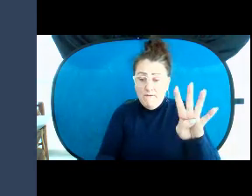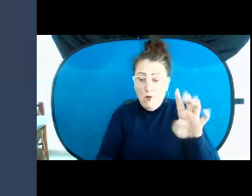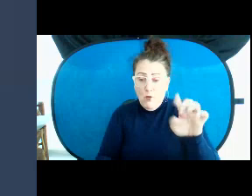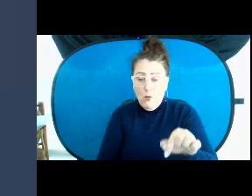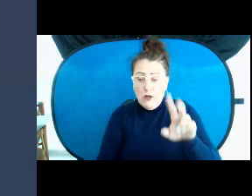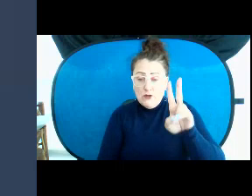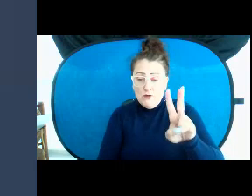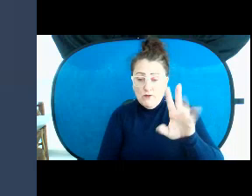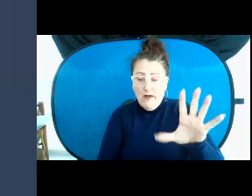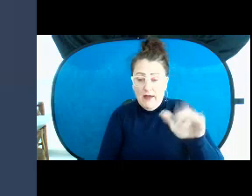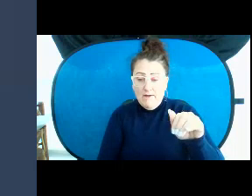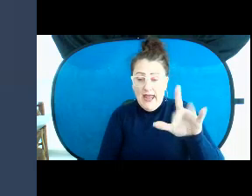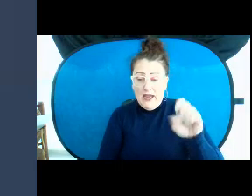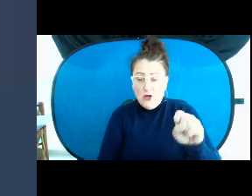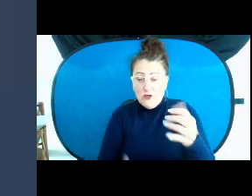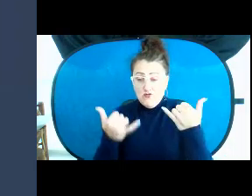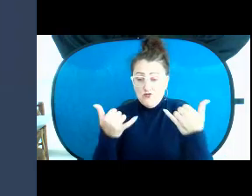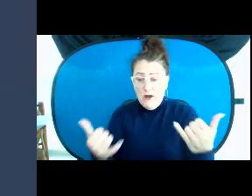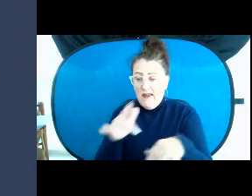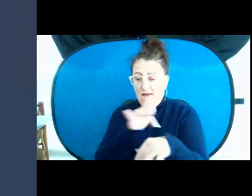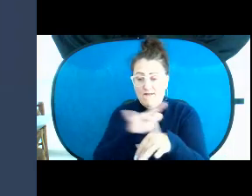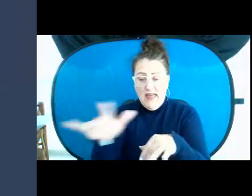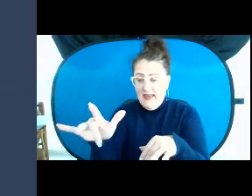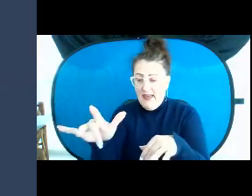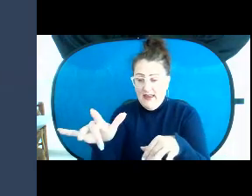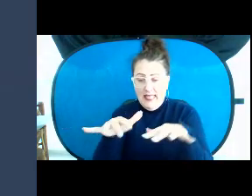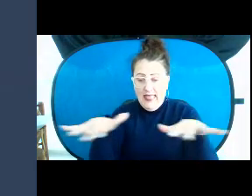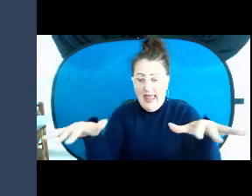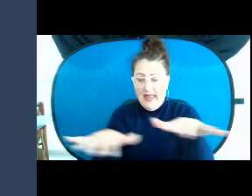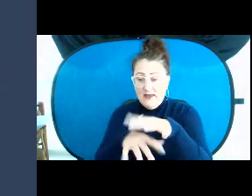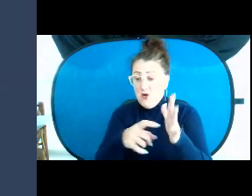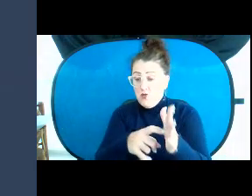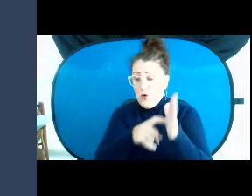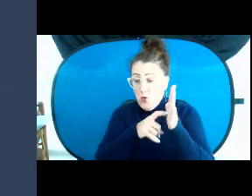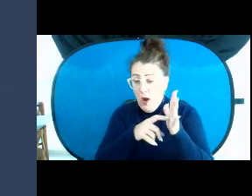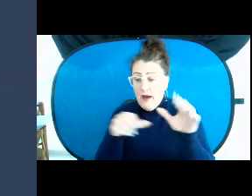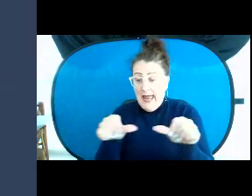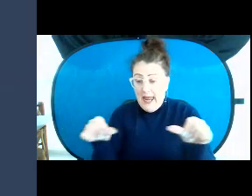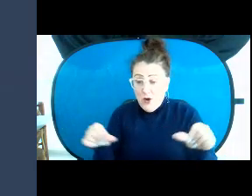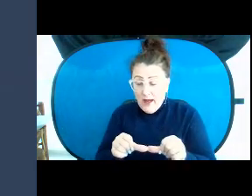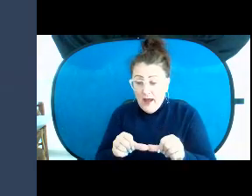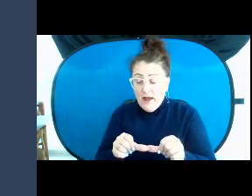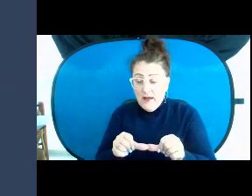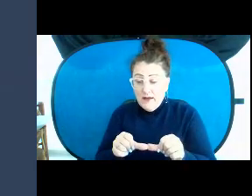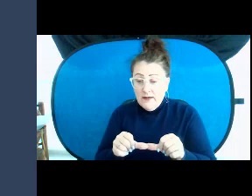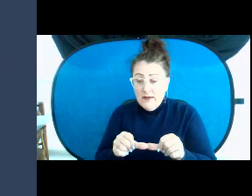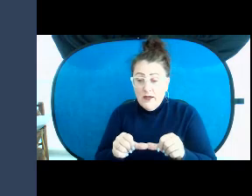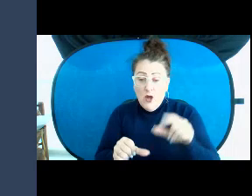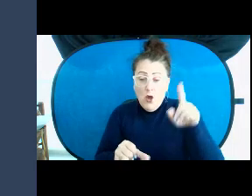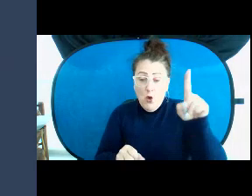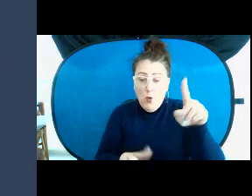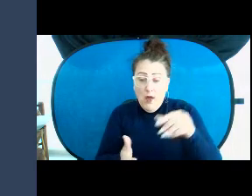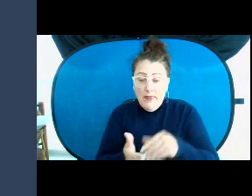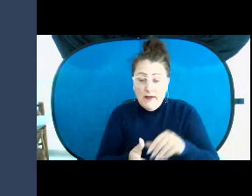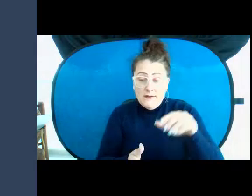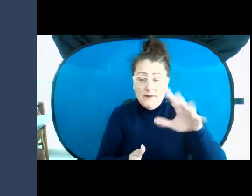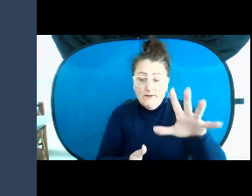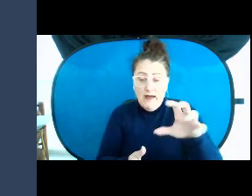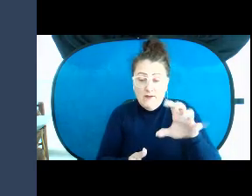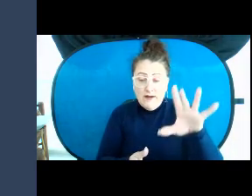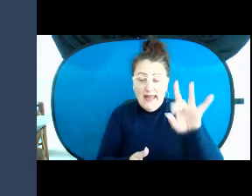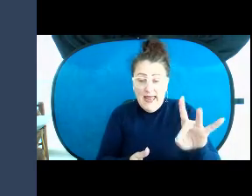is currently vacant, unimproved land. And the required area from this property is 1,508 square feet